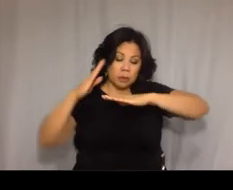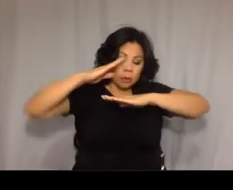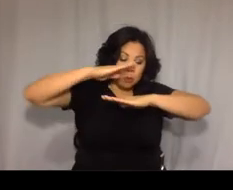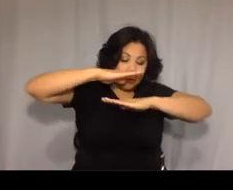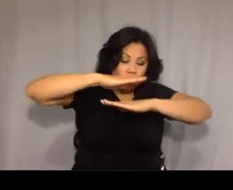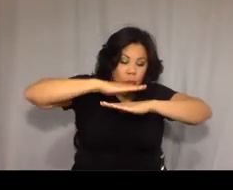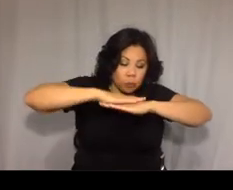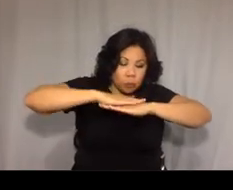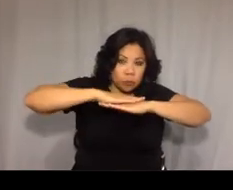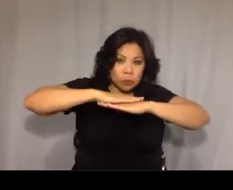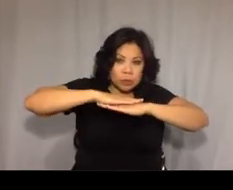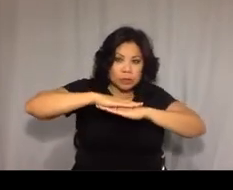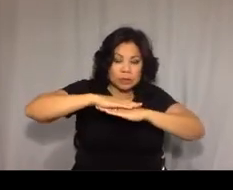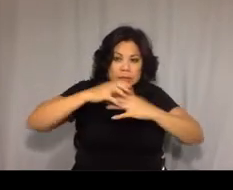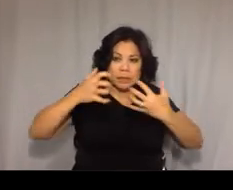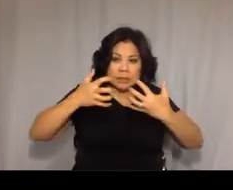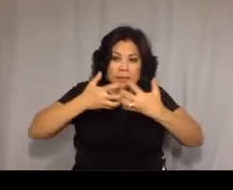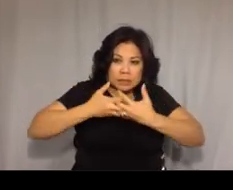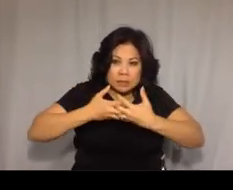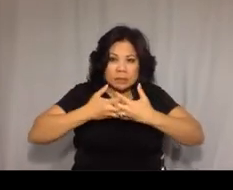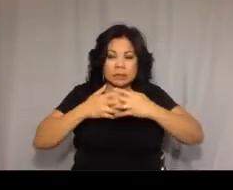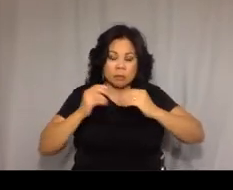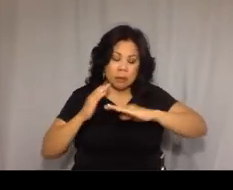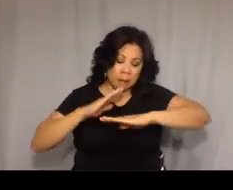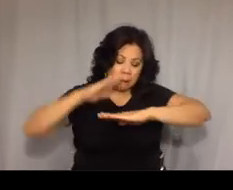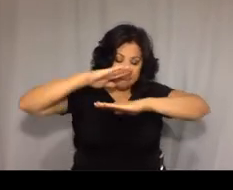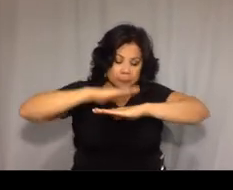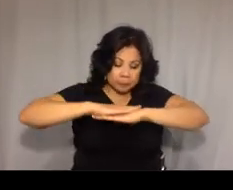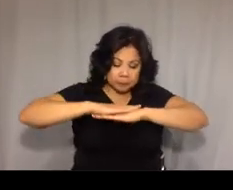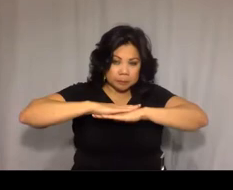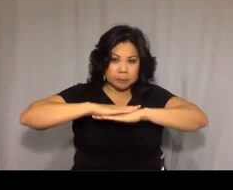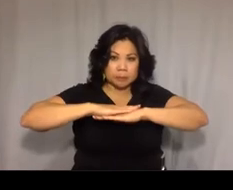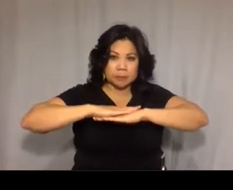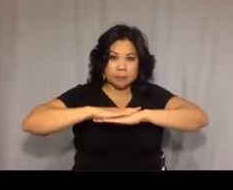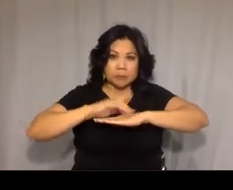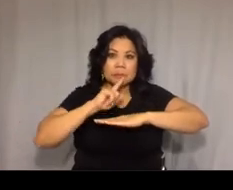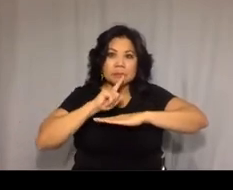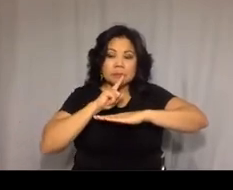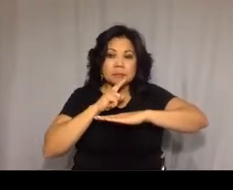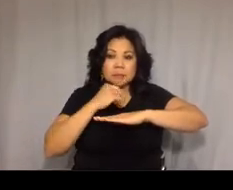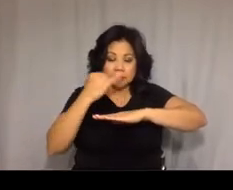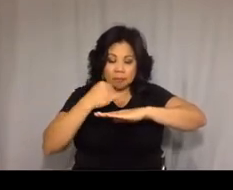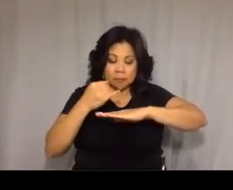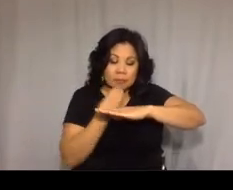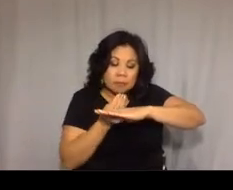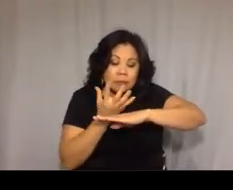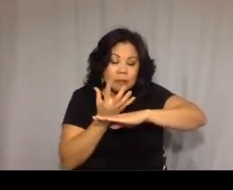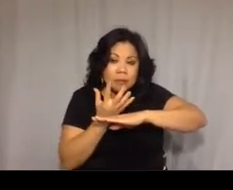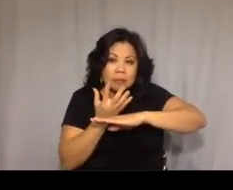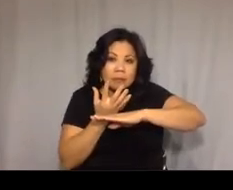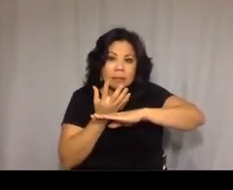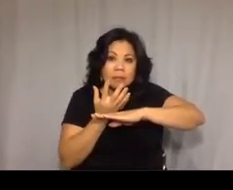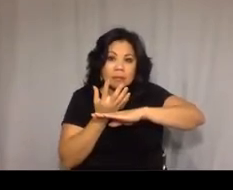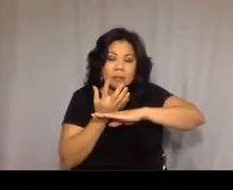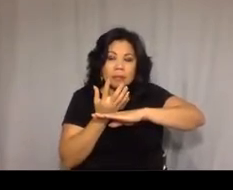matches and meets the old butterfly. And I'm just going to make sure that my lines connect.